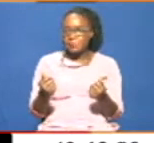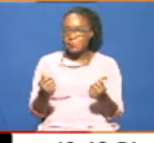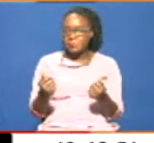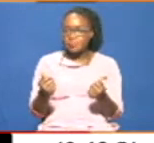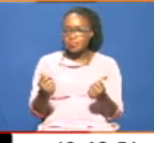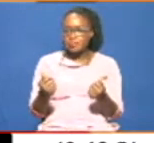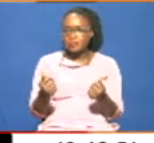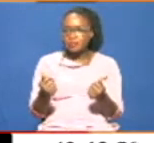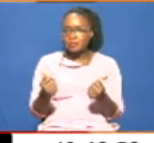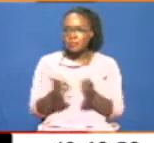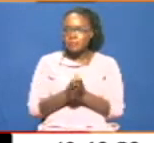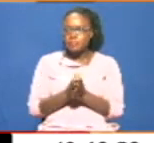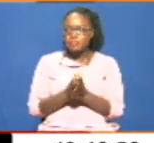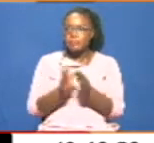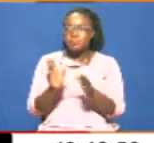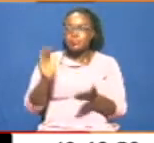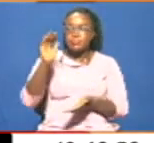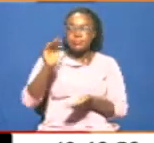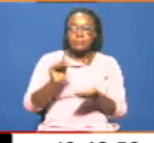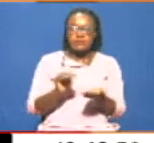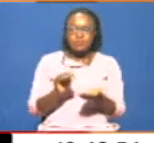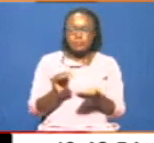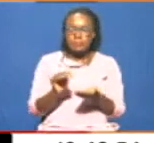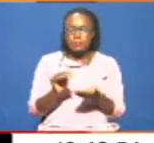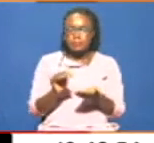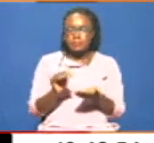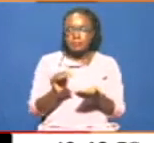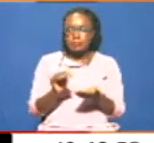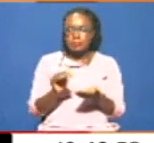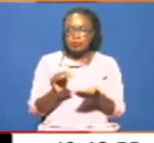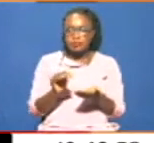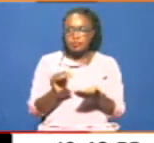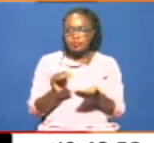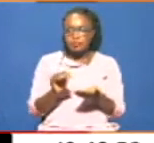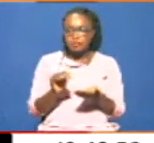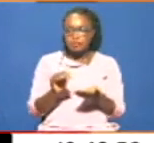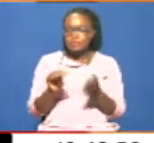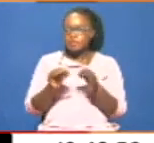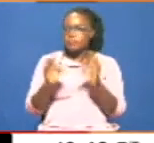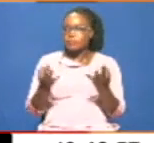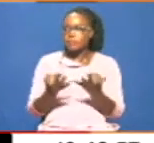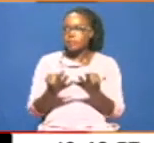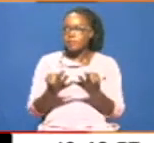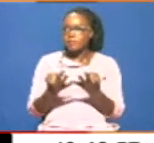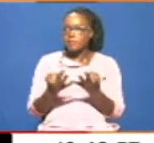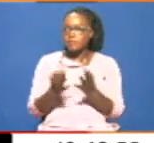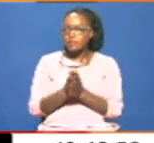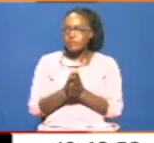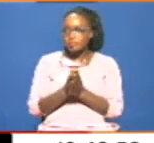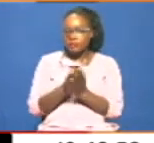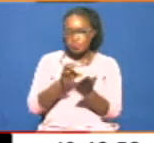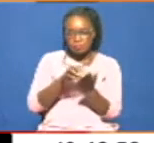that. So we've reduced that indoor air pollution for families. And if you know the situation here